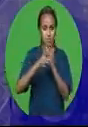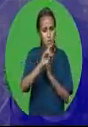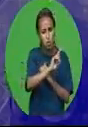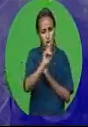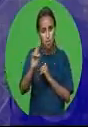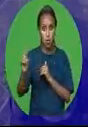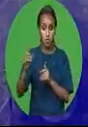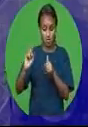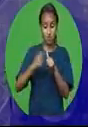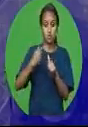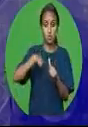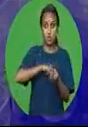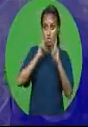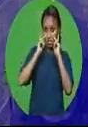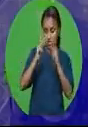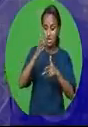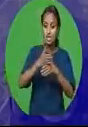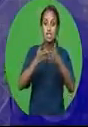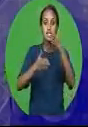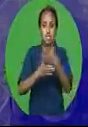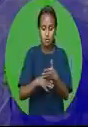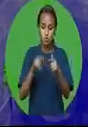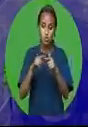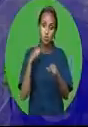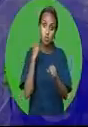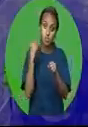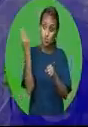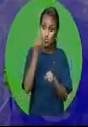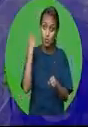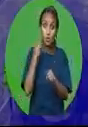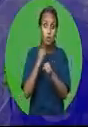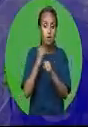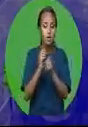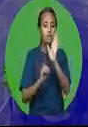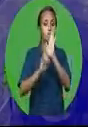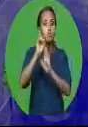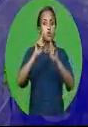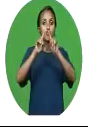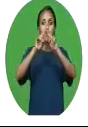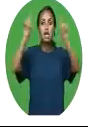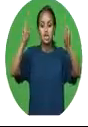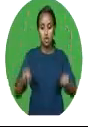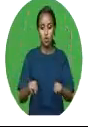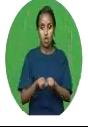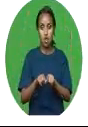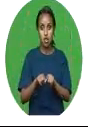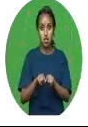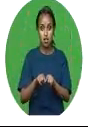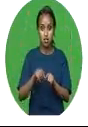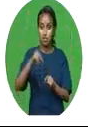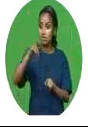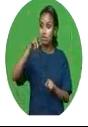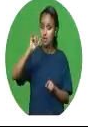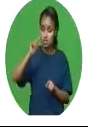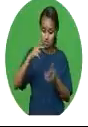First, we'll see the steps used for making the development of a rectangular prism. In order to